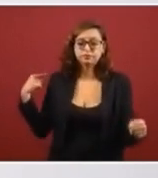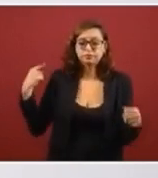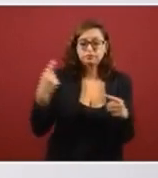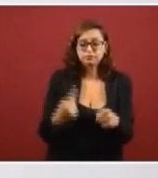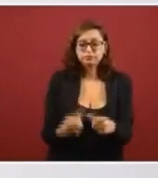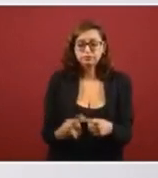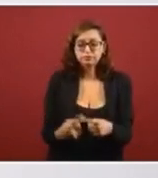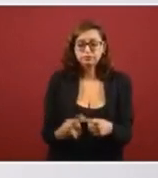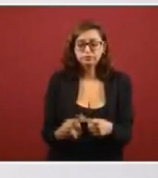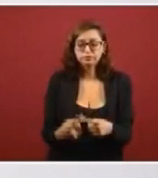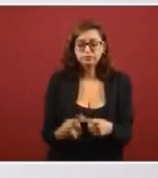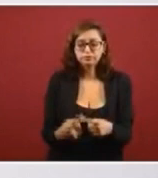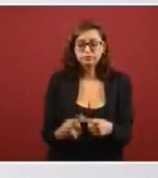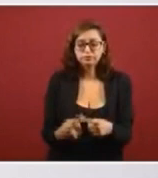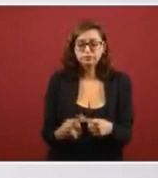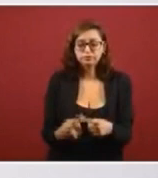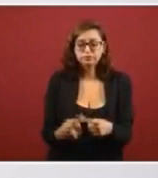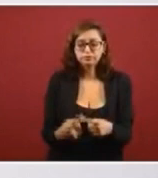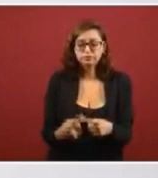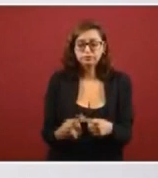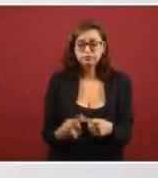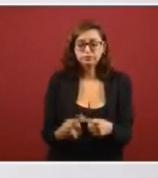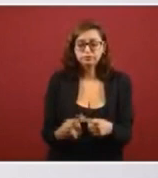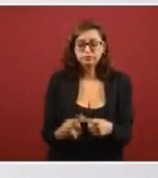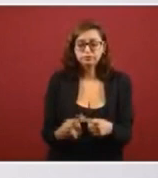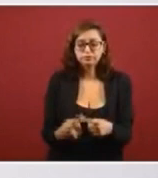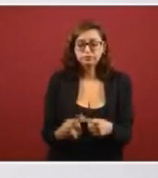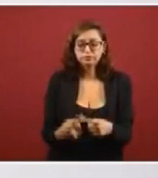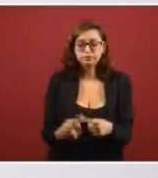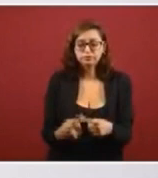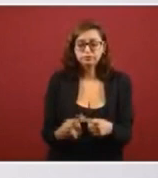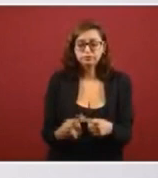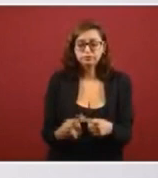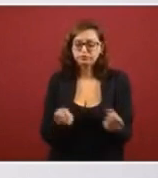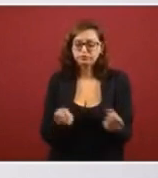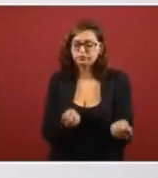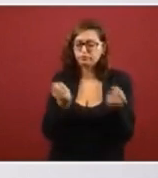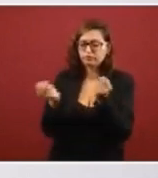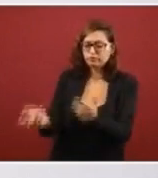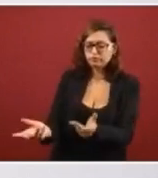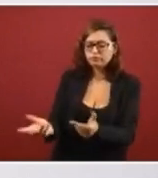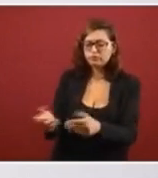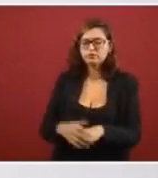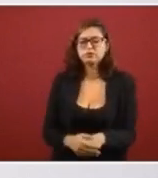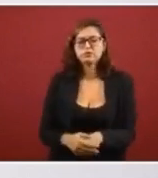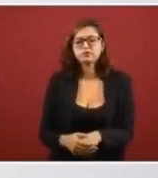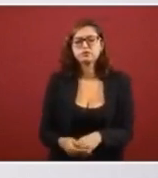as of today we have given or granted